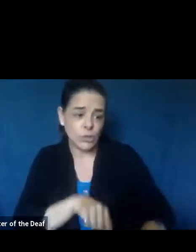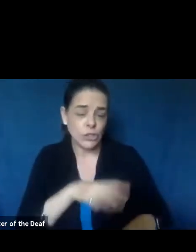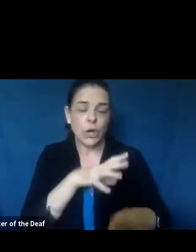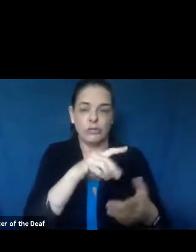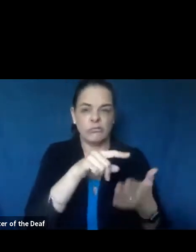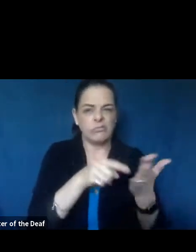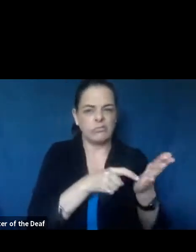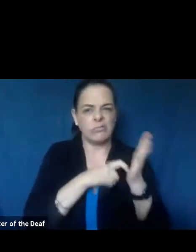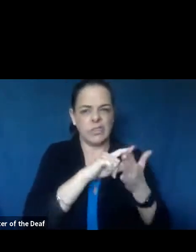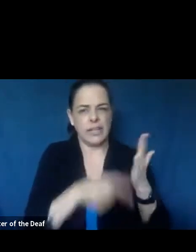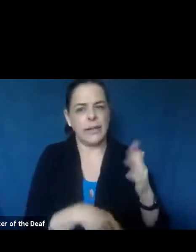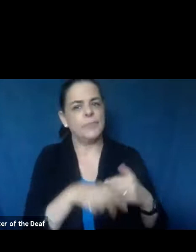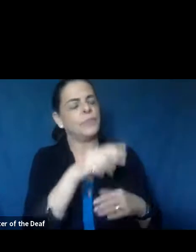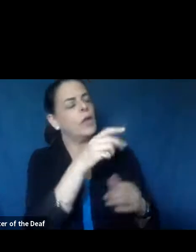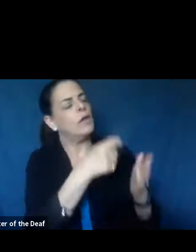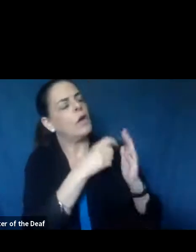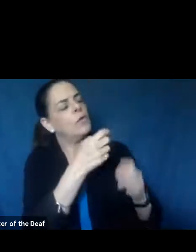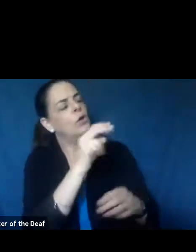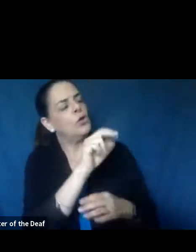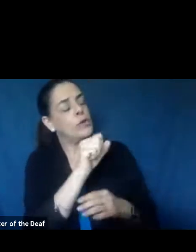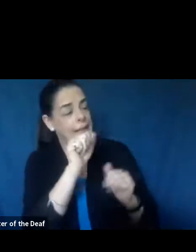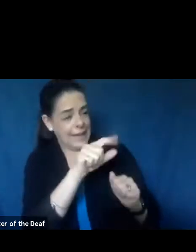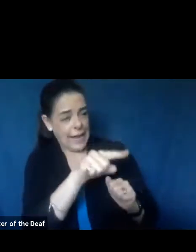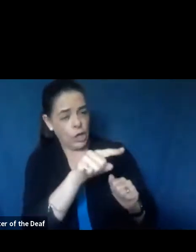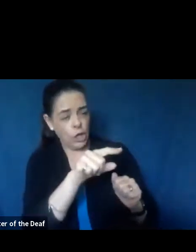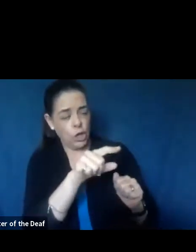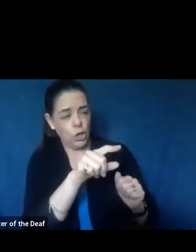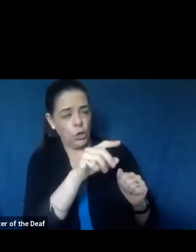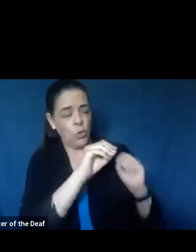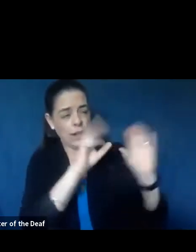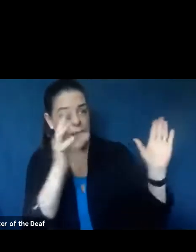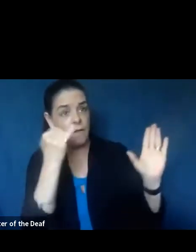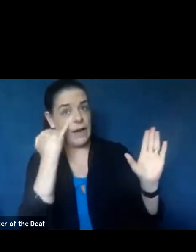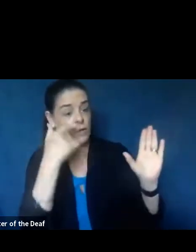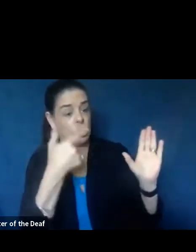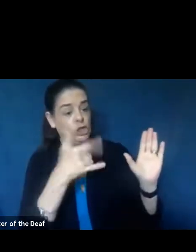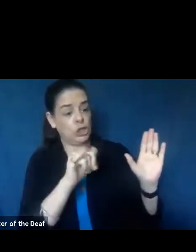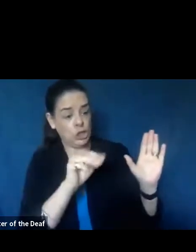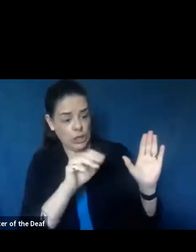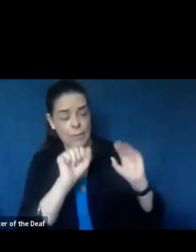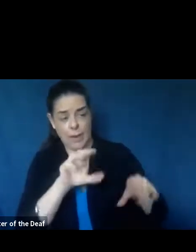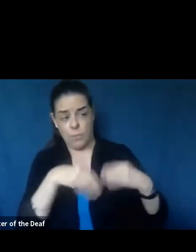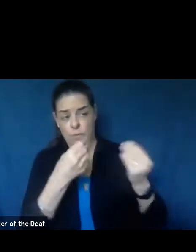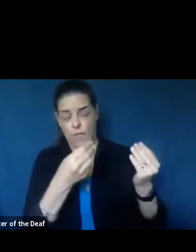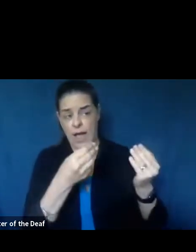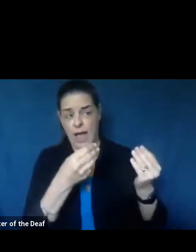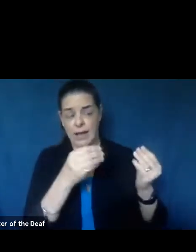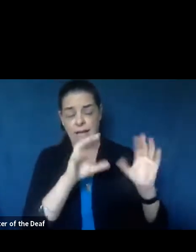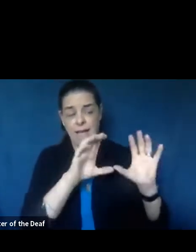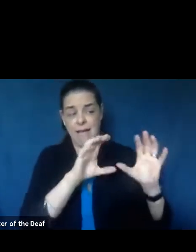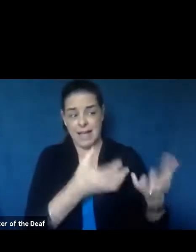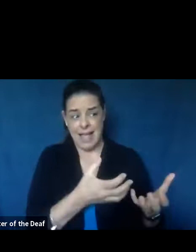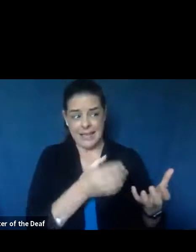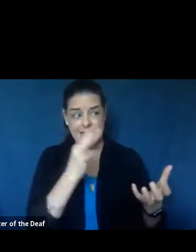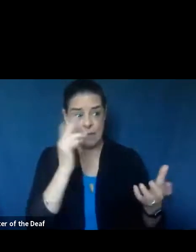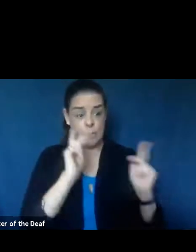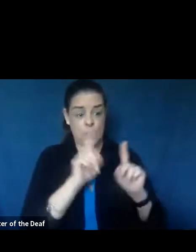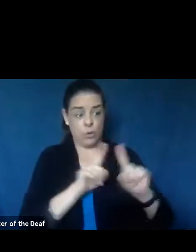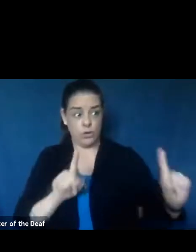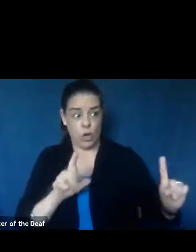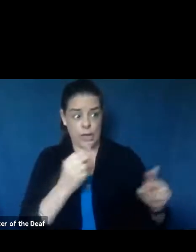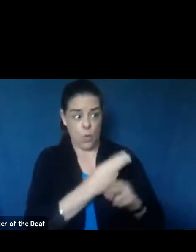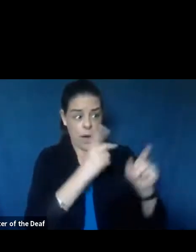Sentinel, can you clarify whether gyms can provide group classes if people are socially distanced and wearing masks? They can,